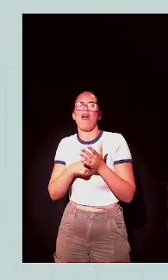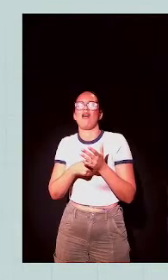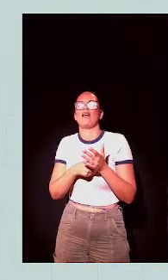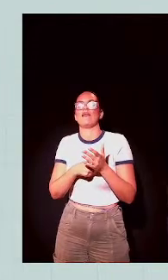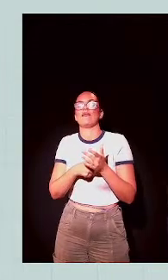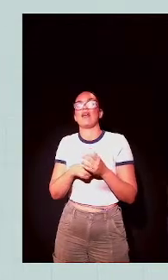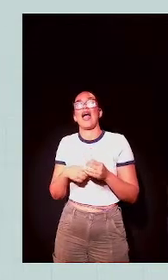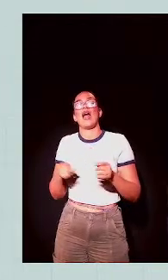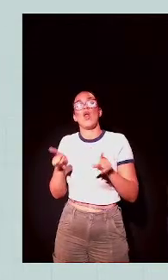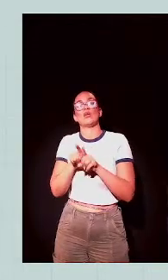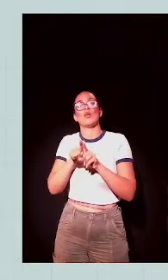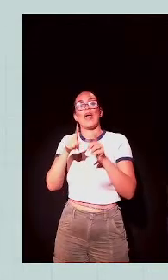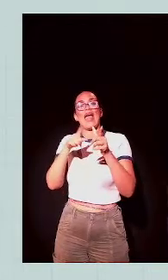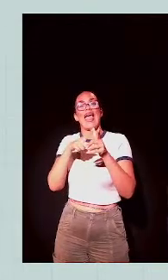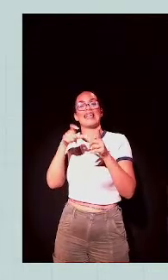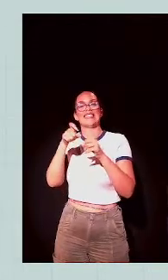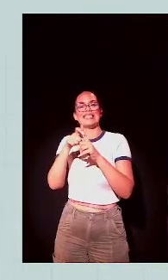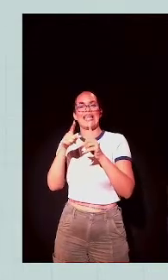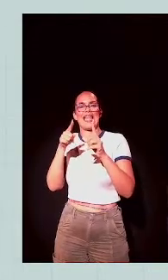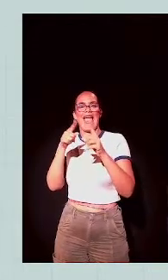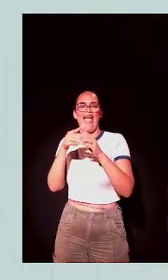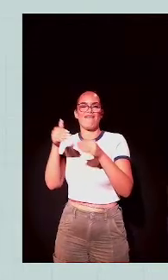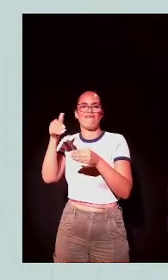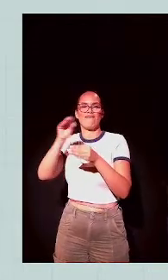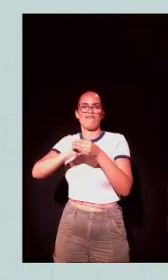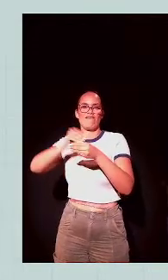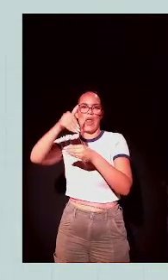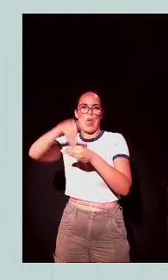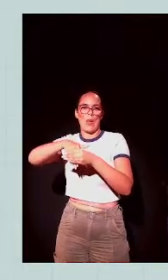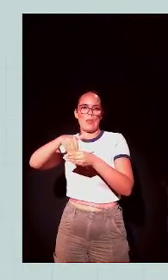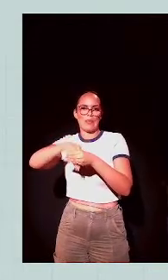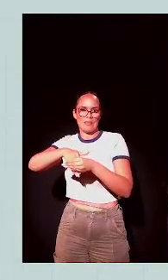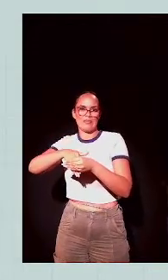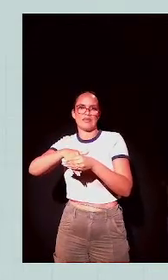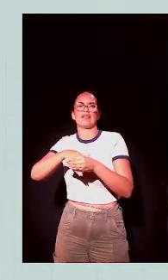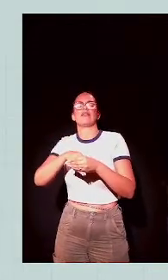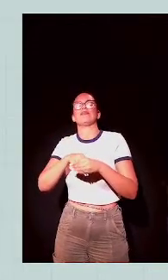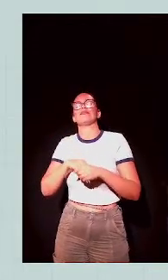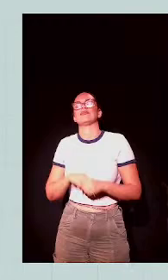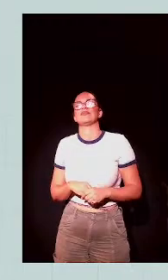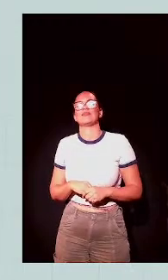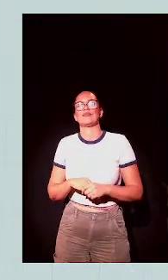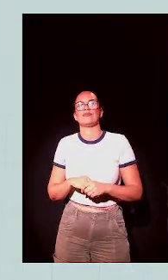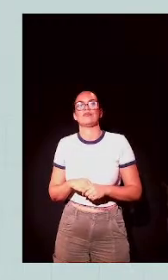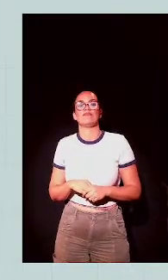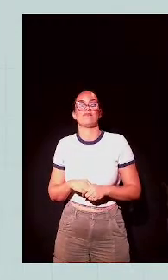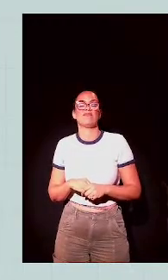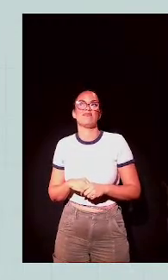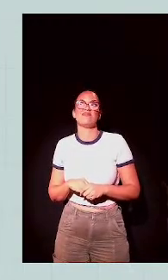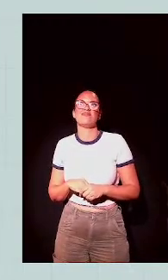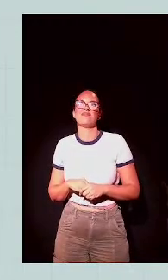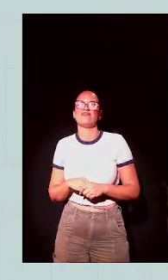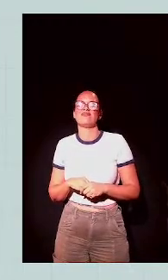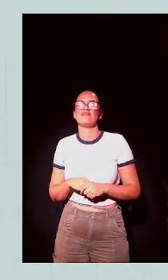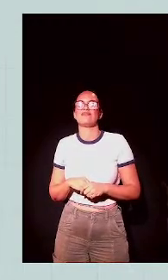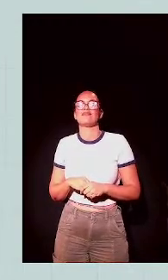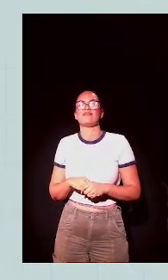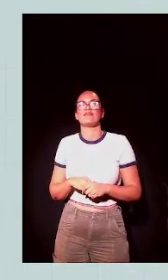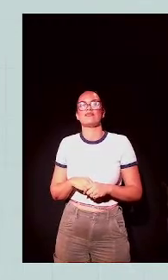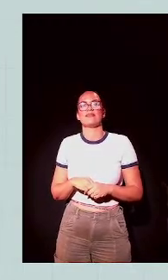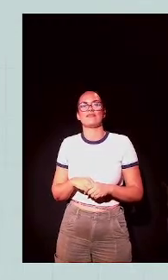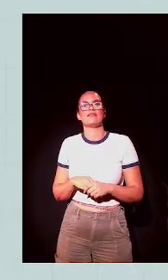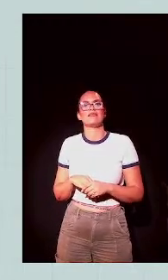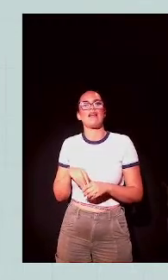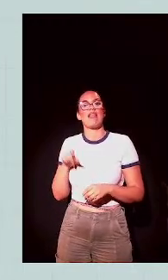AD envelopes are being fired off the OR and XOR outputs of the comparator. It's a little bit like a mini crow